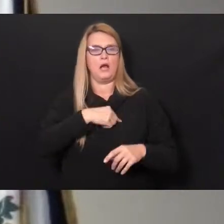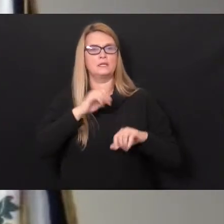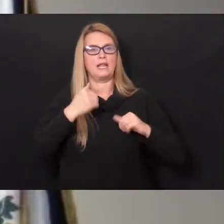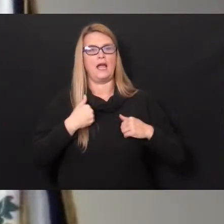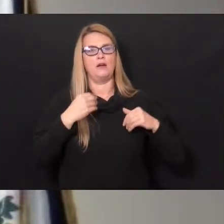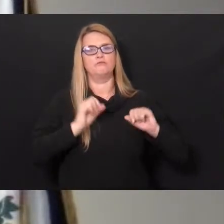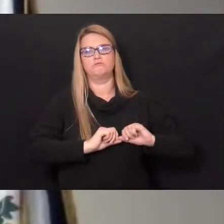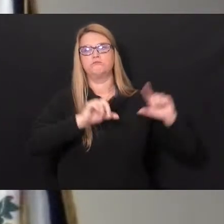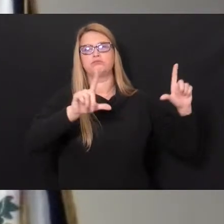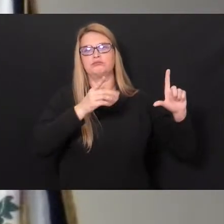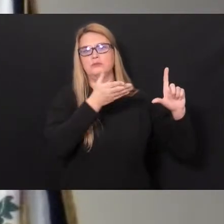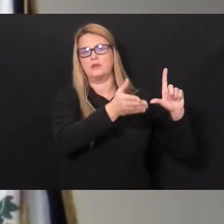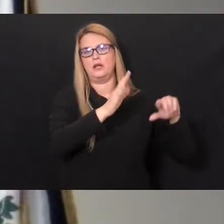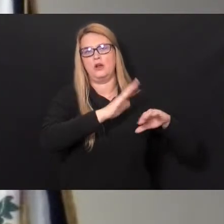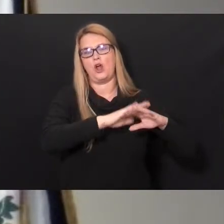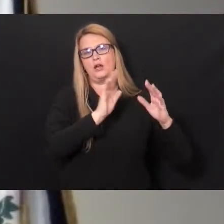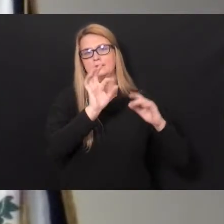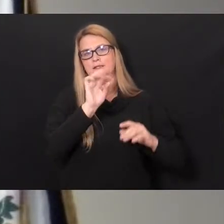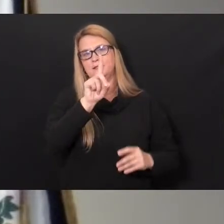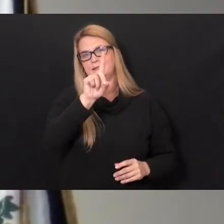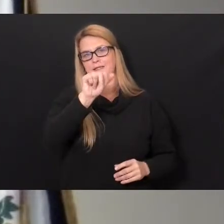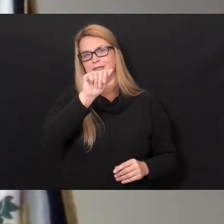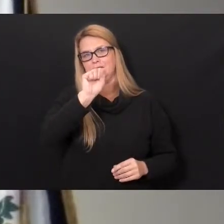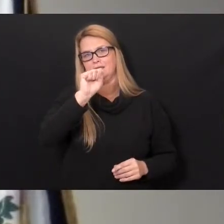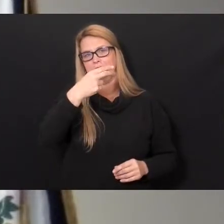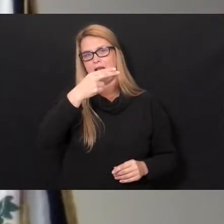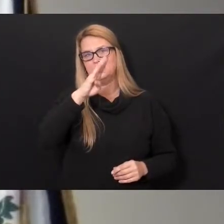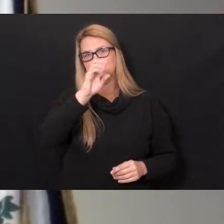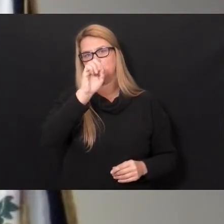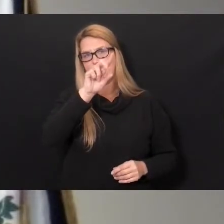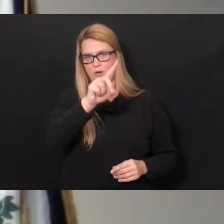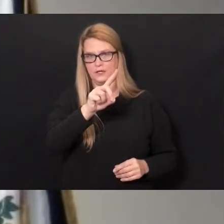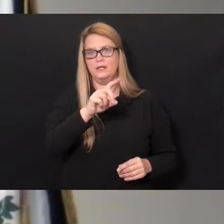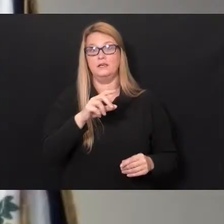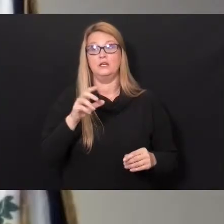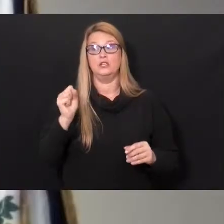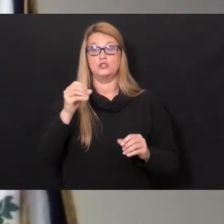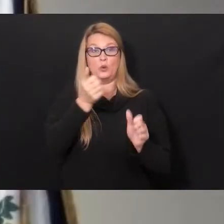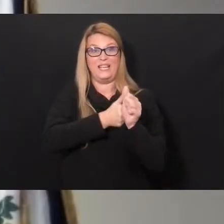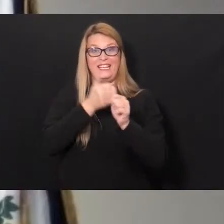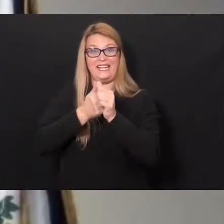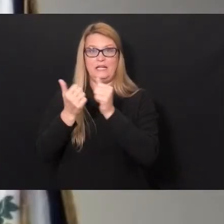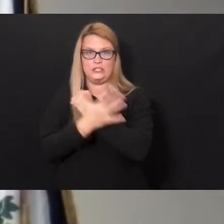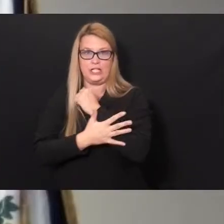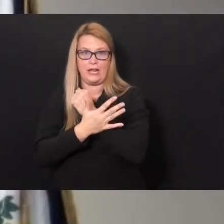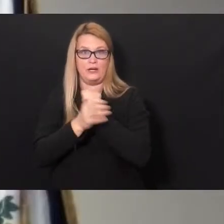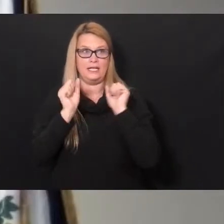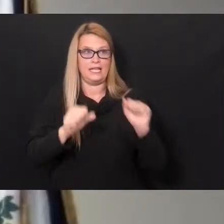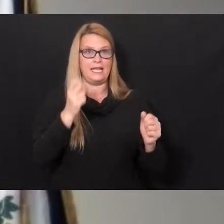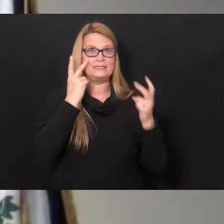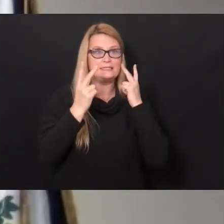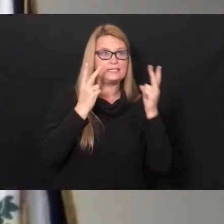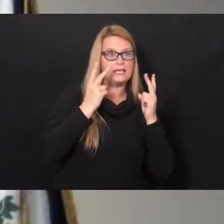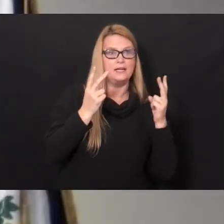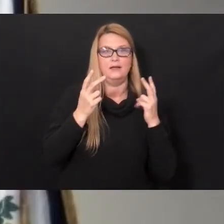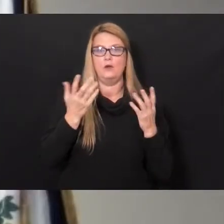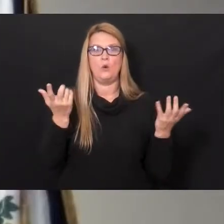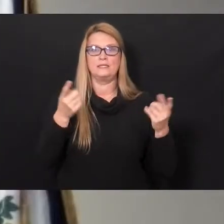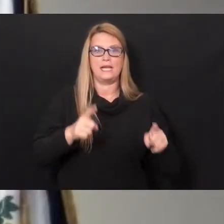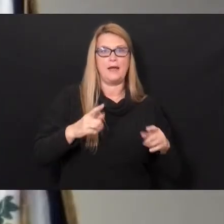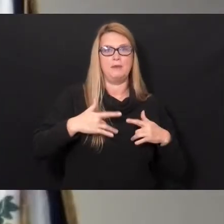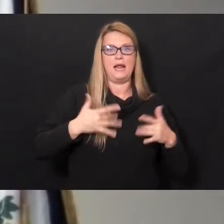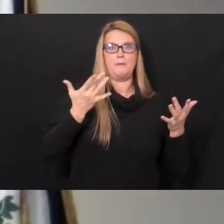on on our penetration rates by county to look and see how each county is doing. And as soon as we have that